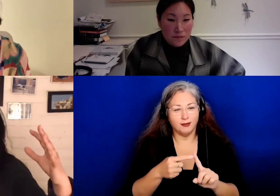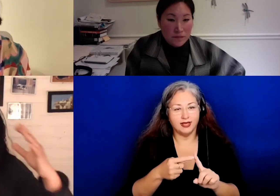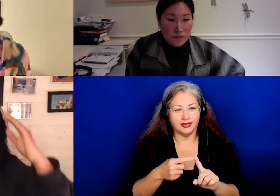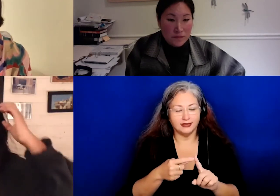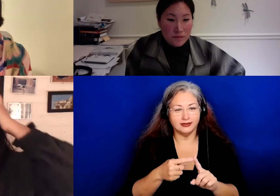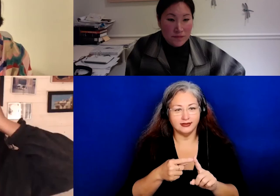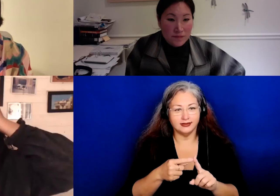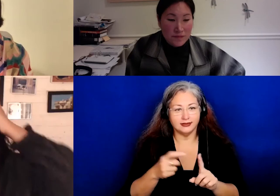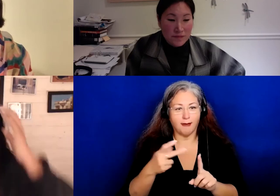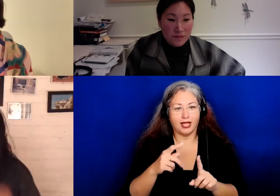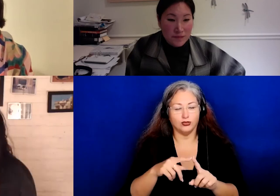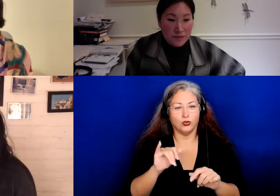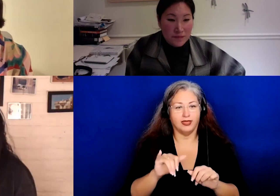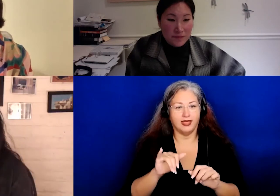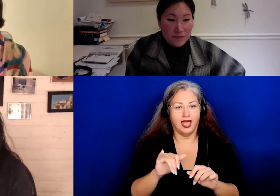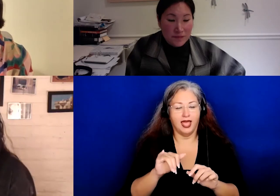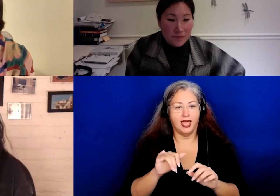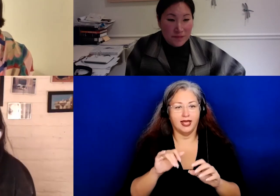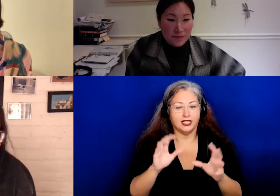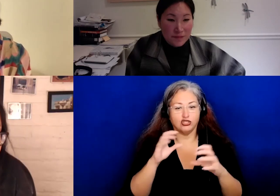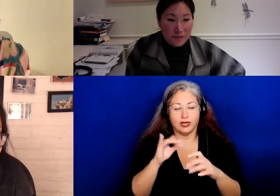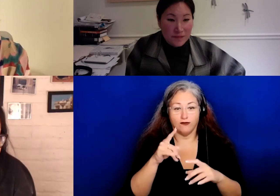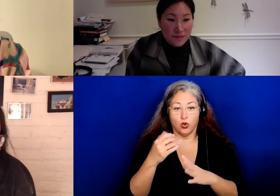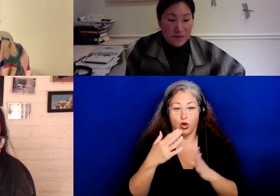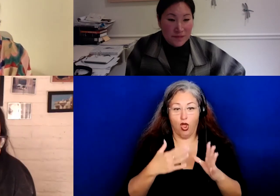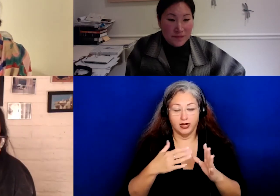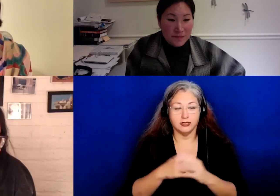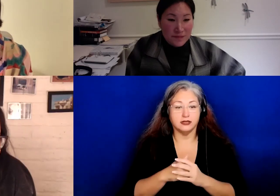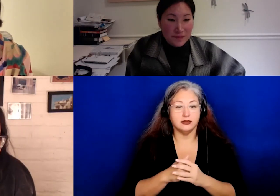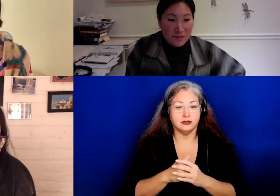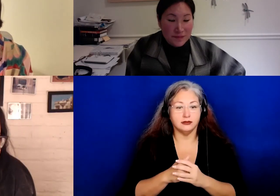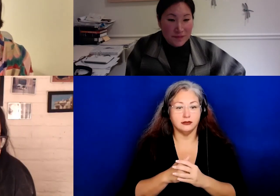to the strangeness of the project. If you're an artist, is like,